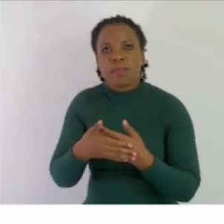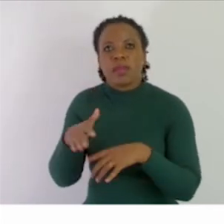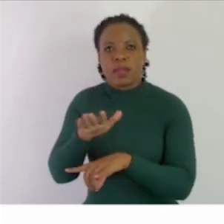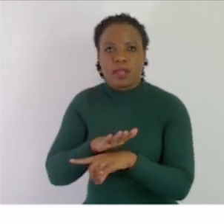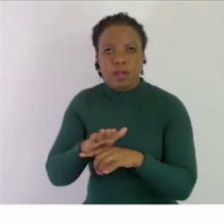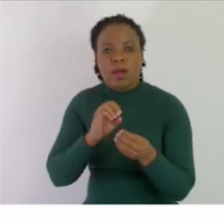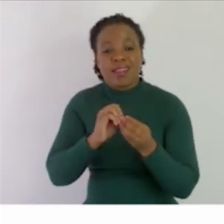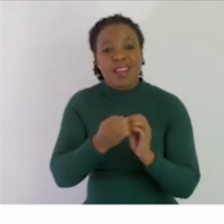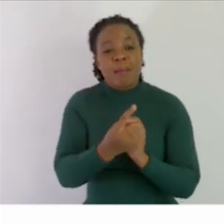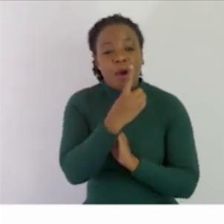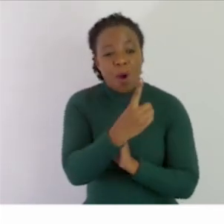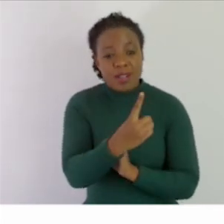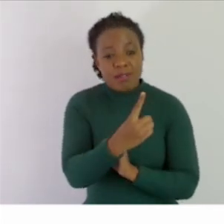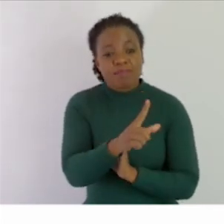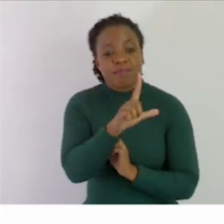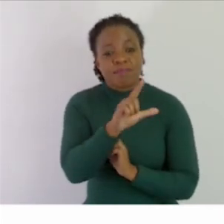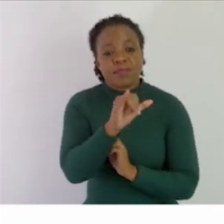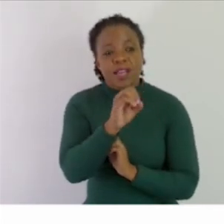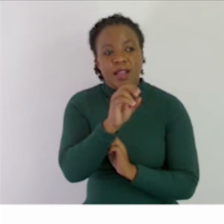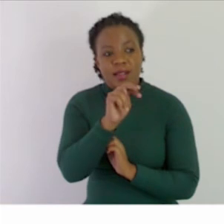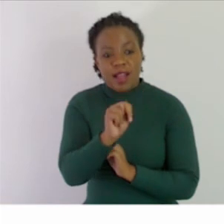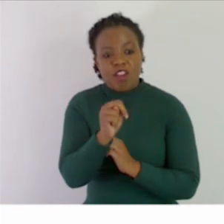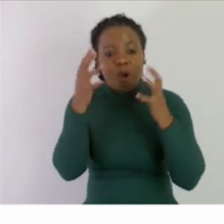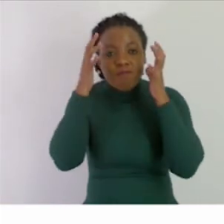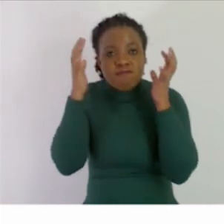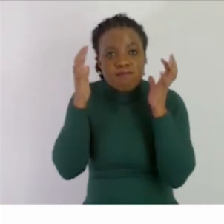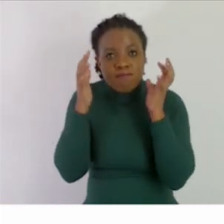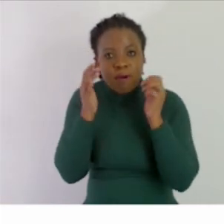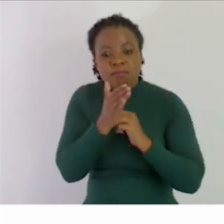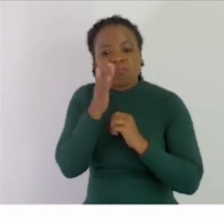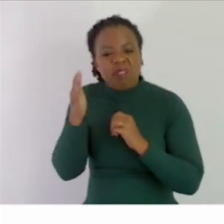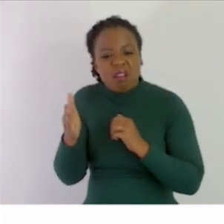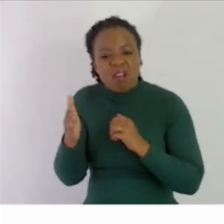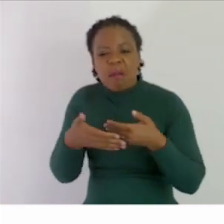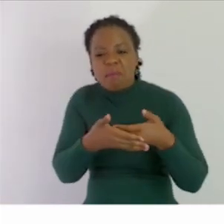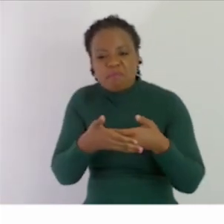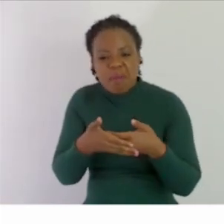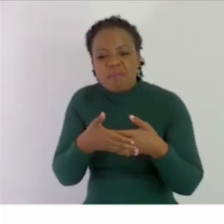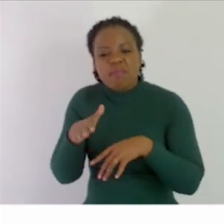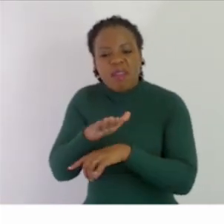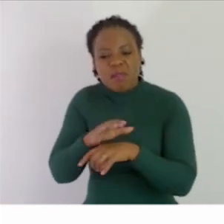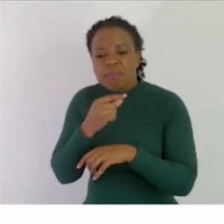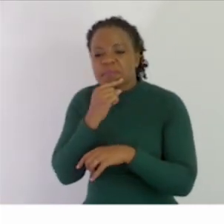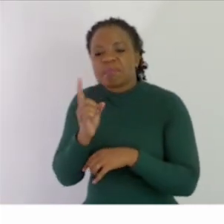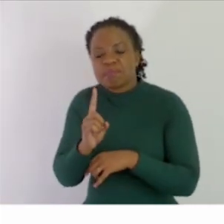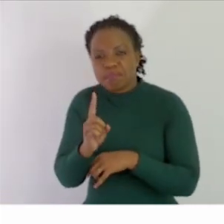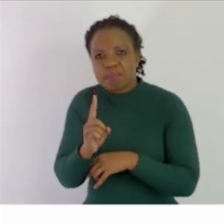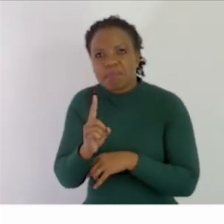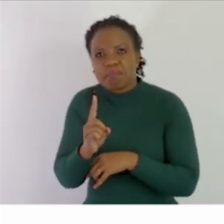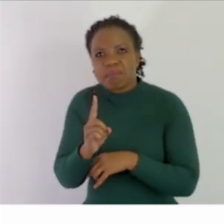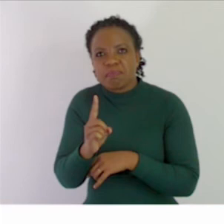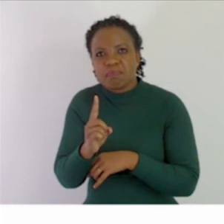1, we are having a lion or lion. What is the young one of a lion?